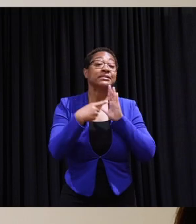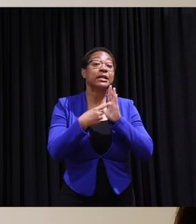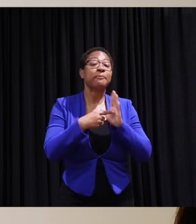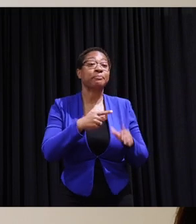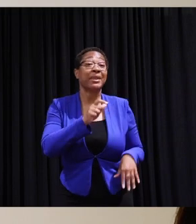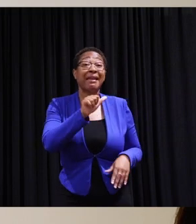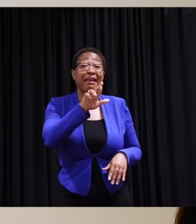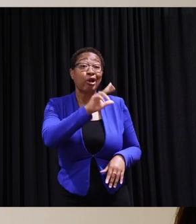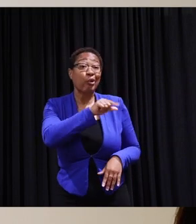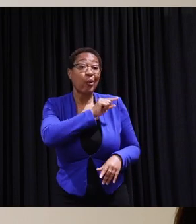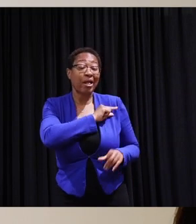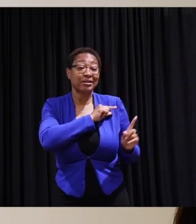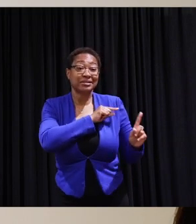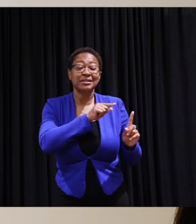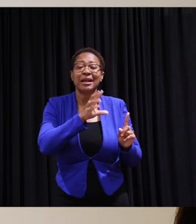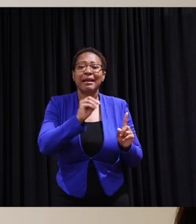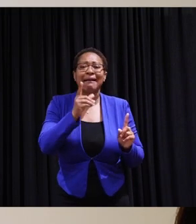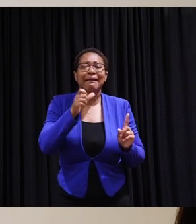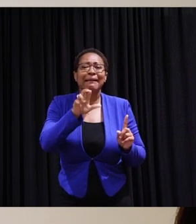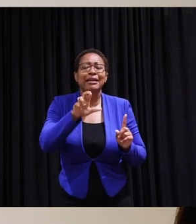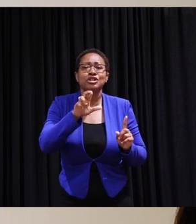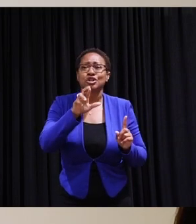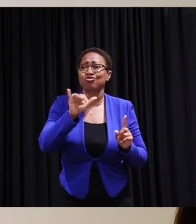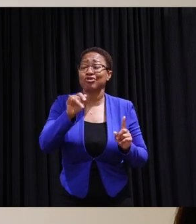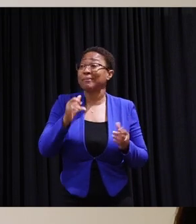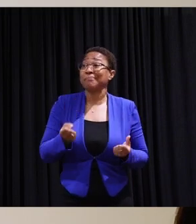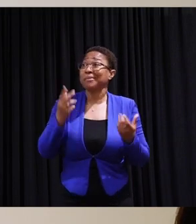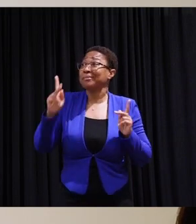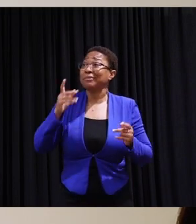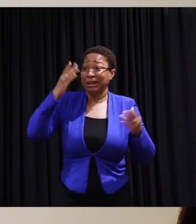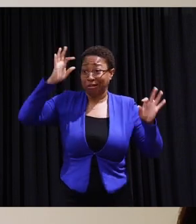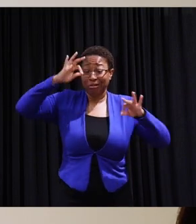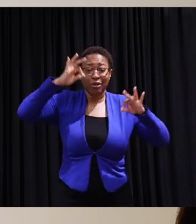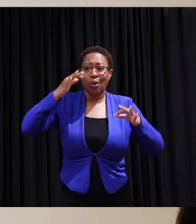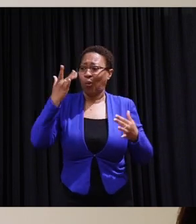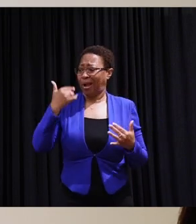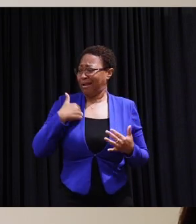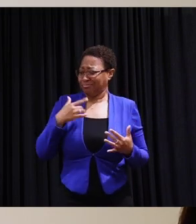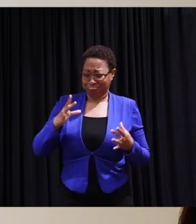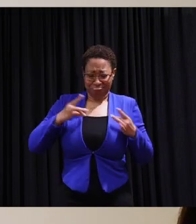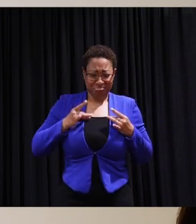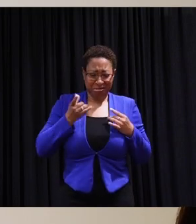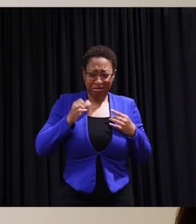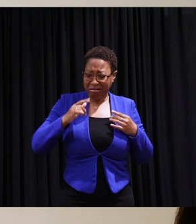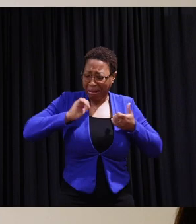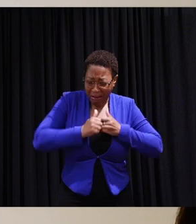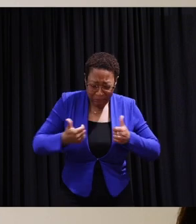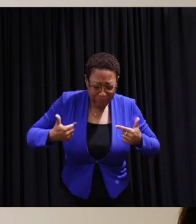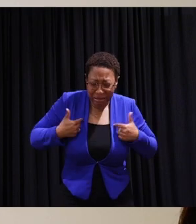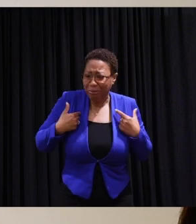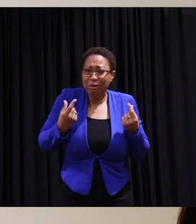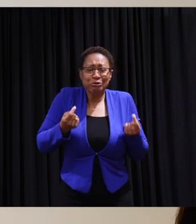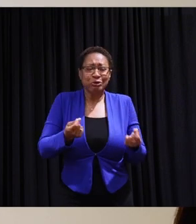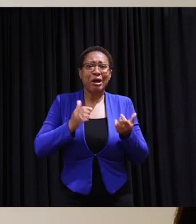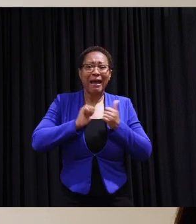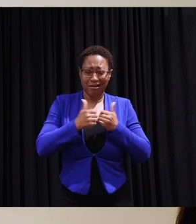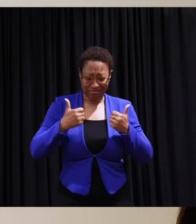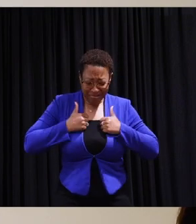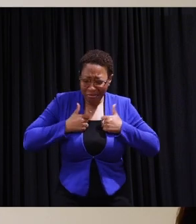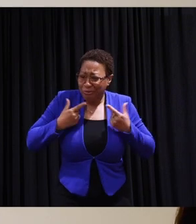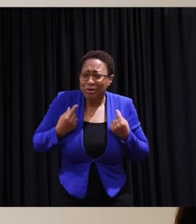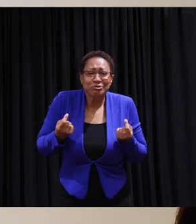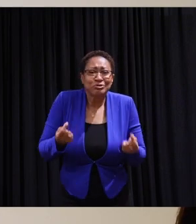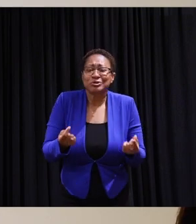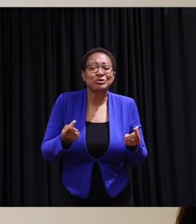air quality and the cancer rates, a lot of people didn't realize why they had cancer, why they have asthma. It's not